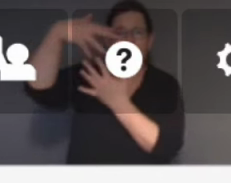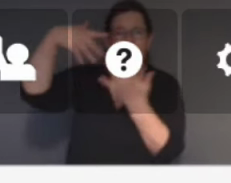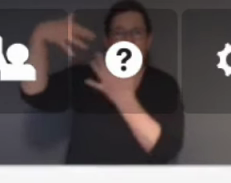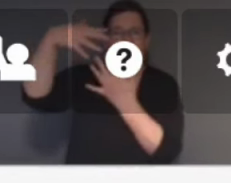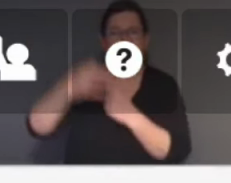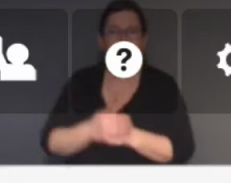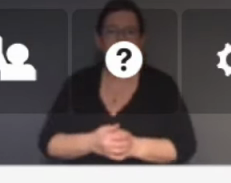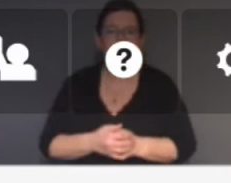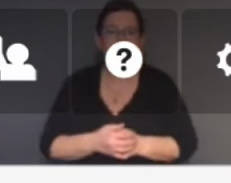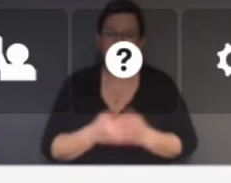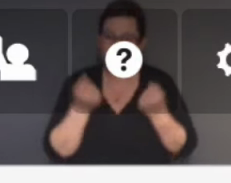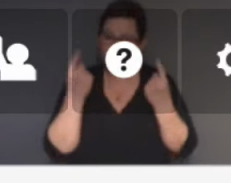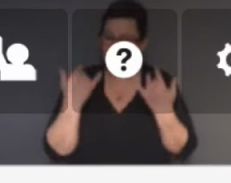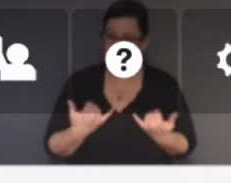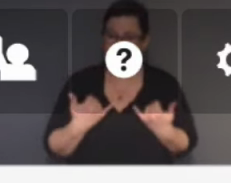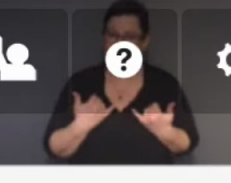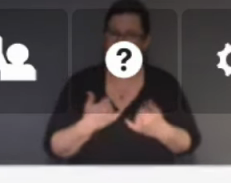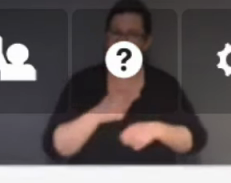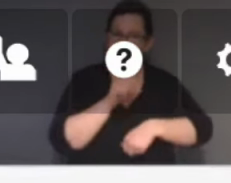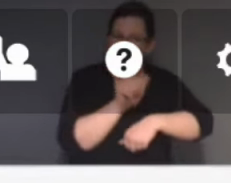Starting in July 2023,